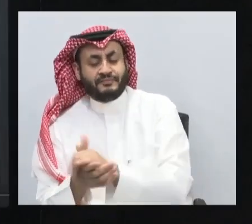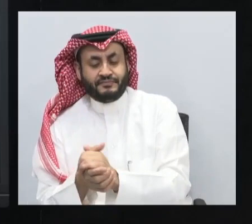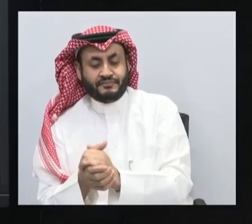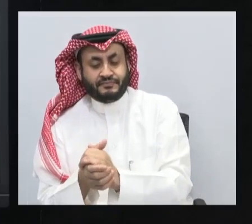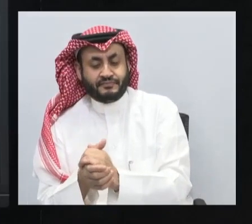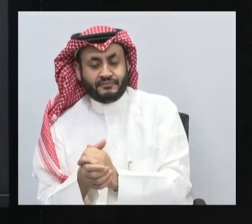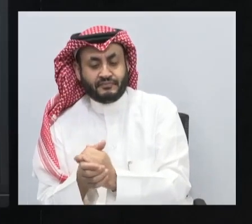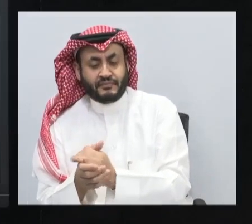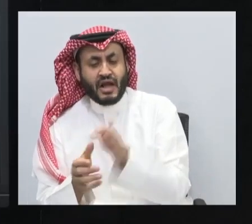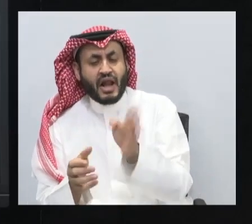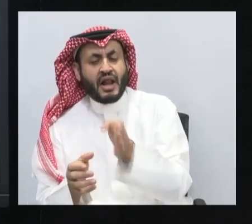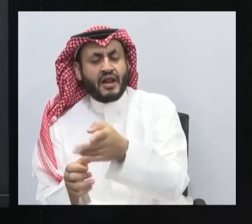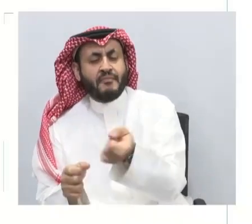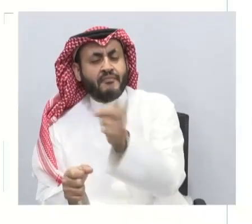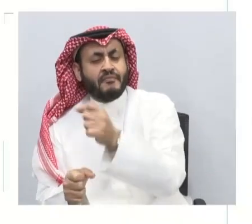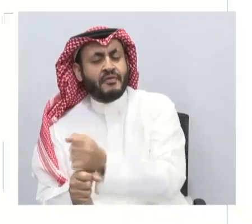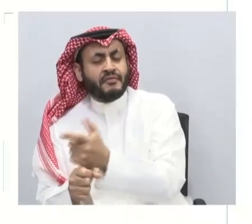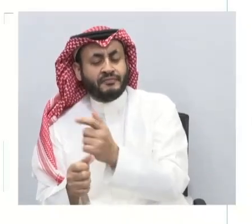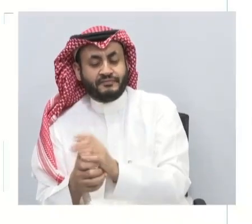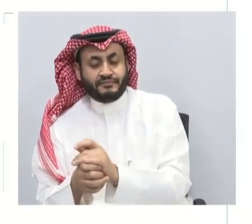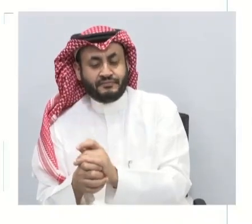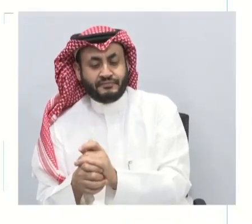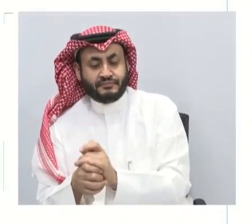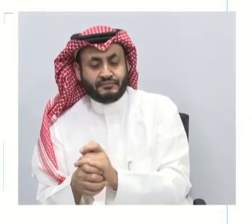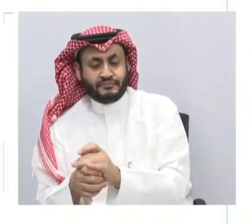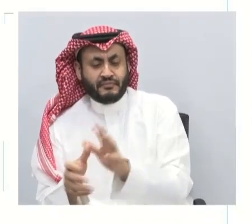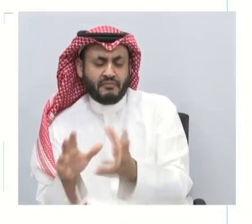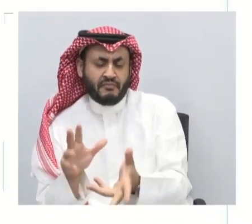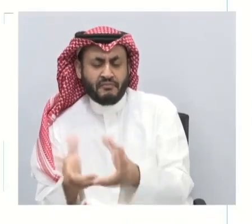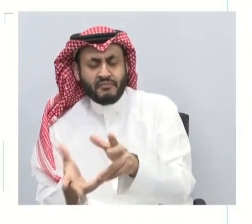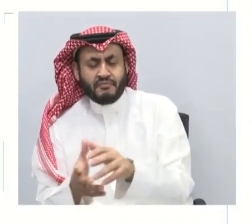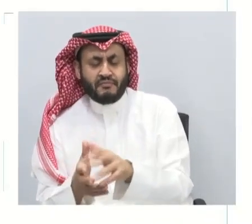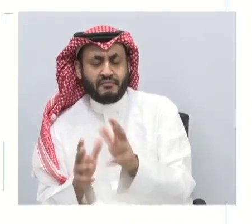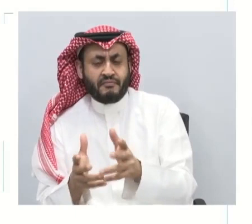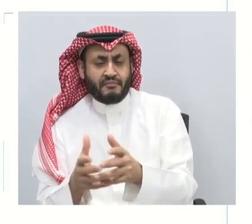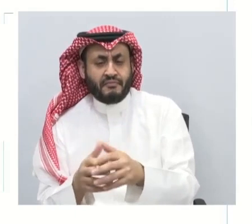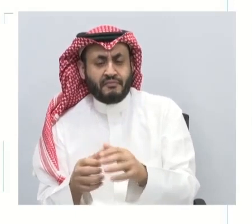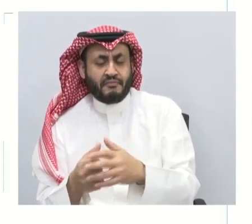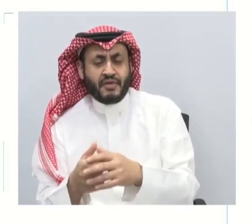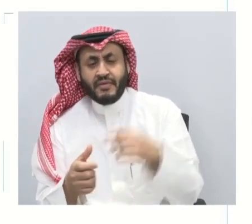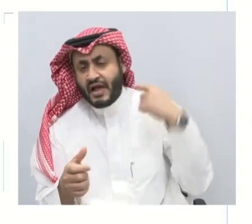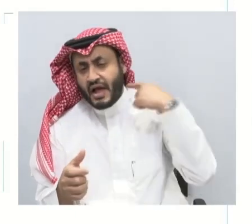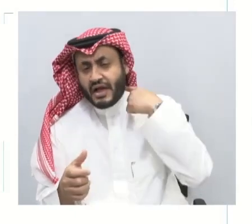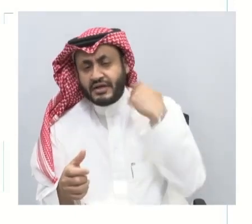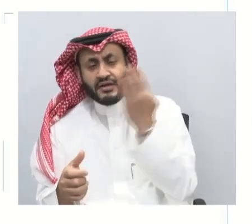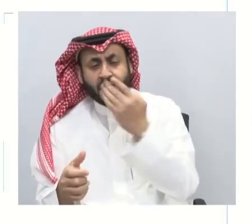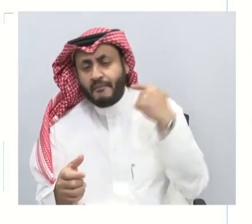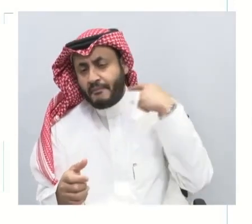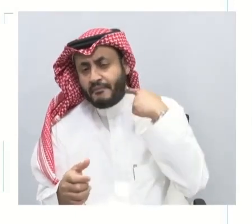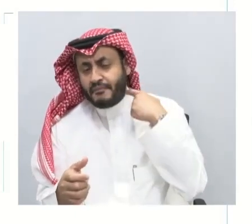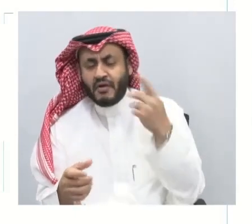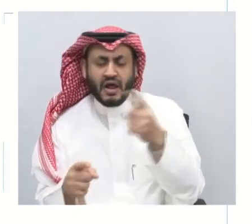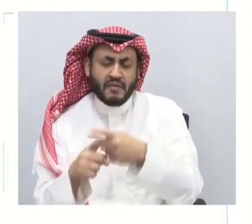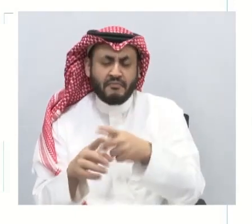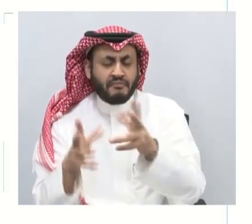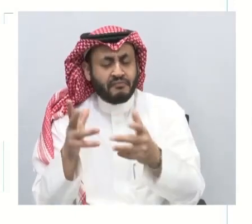your plans to do when you finish? You can say, I will probably study biology, for example. I will study maths, and